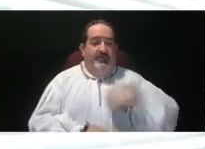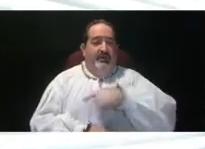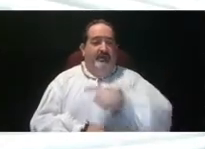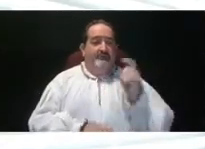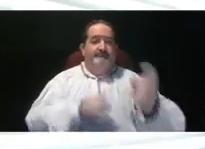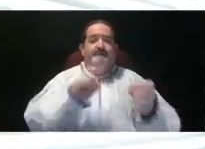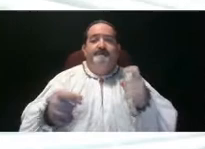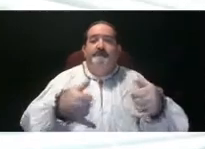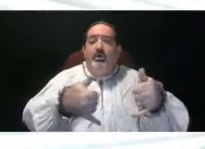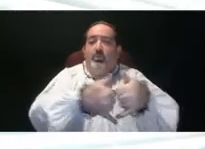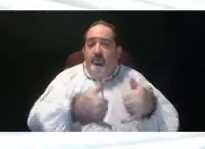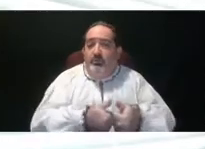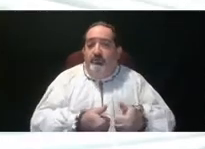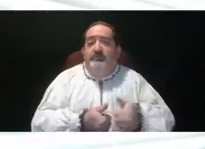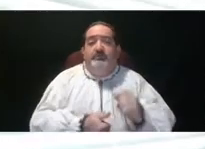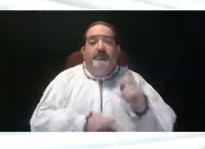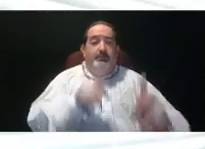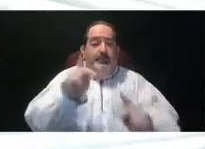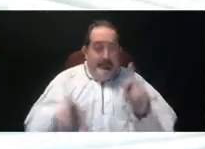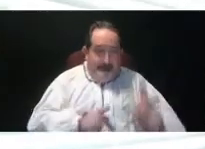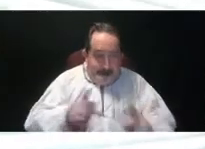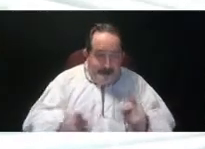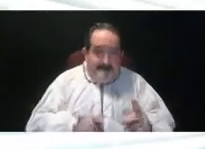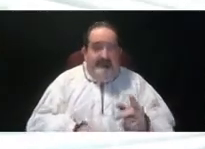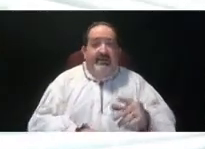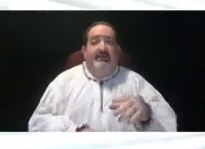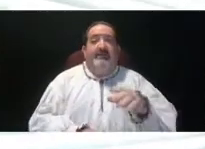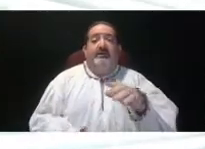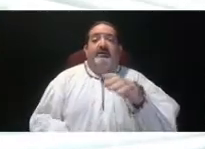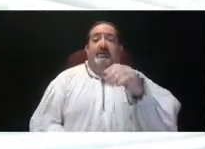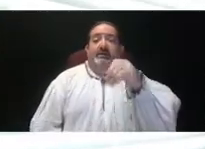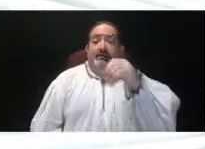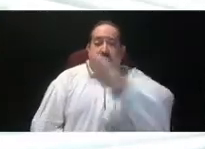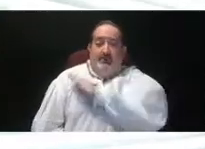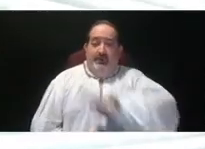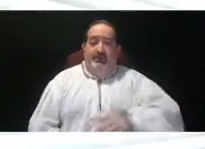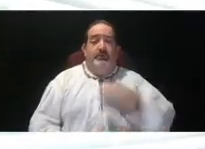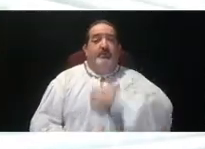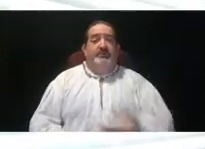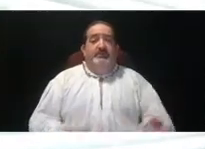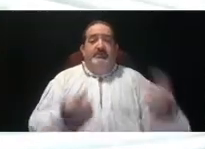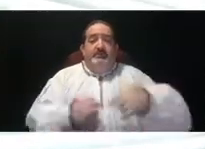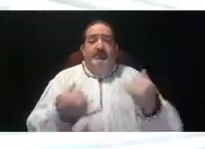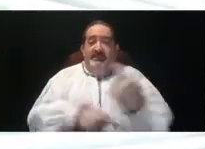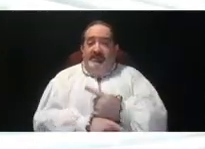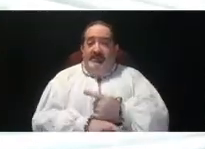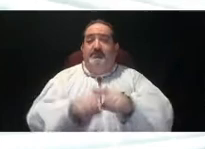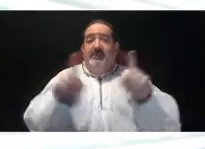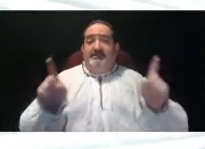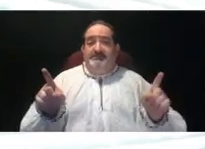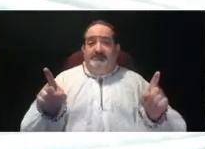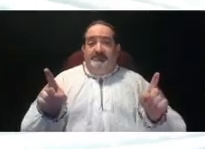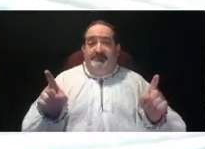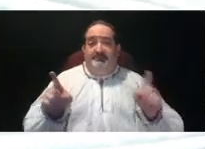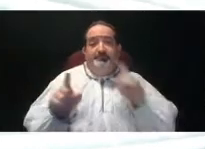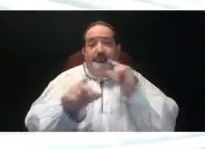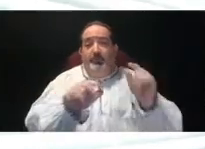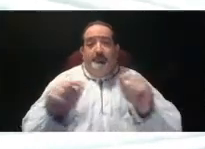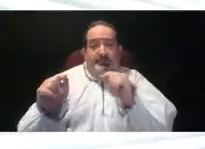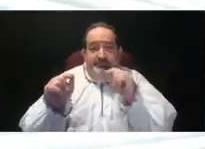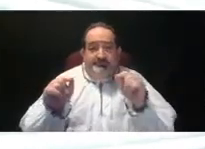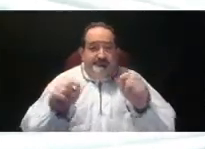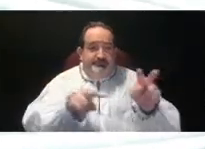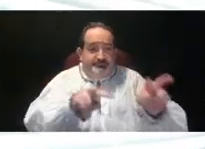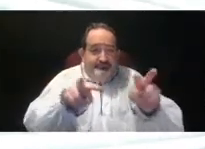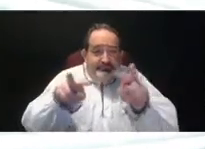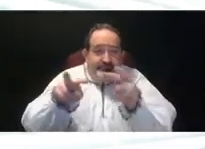upon some of our members of our populace some awards. His Excellency wishes he could be here today, but rumor has it he is scoping